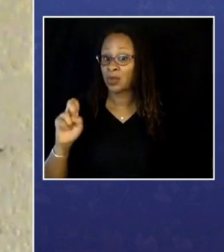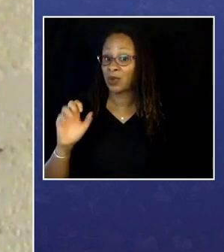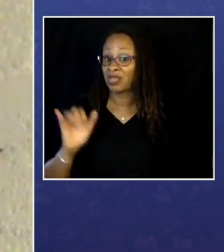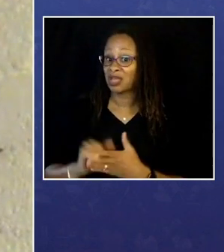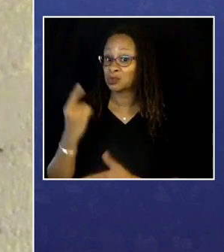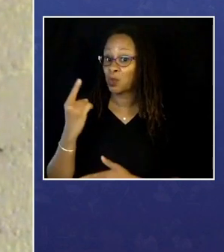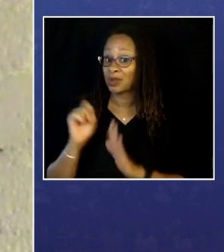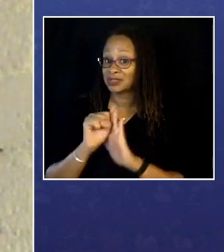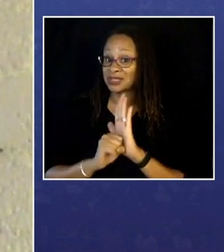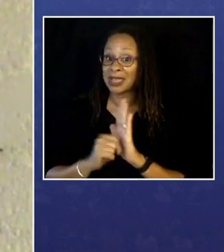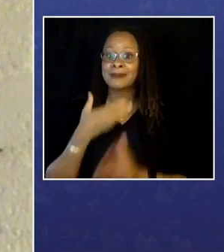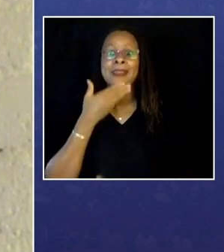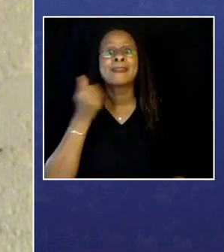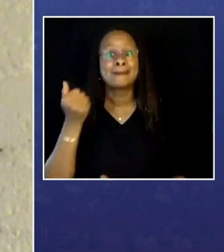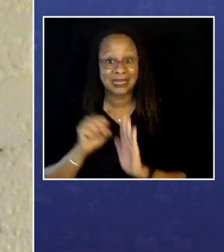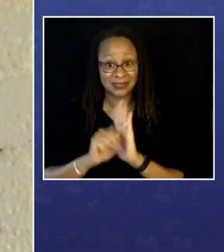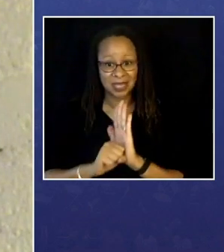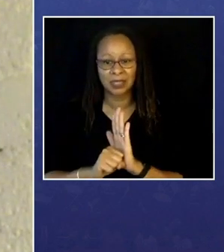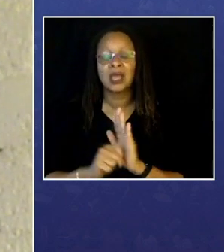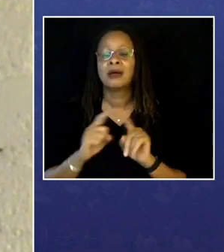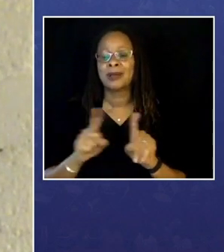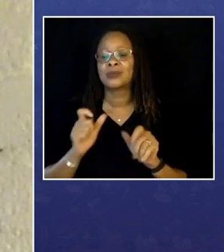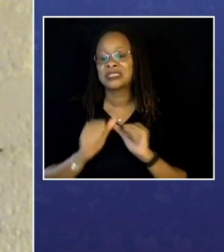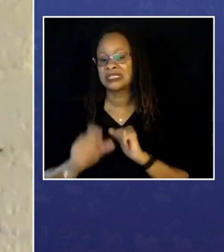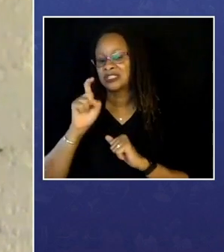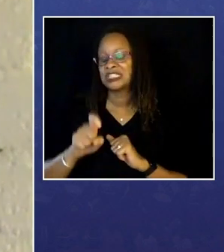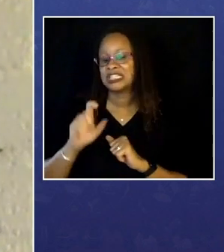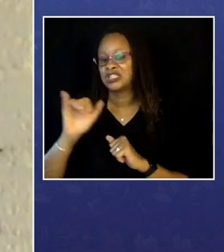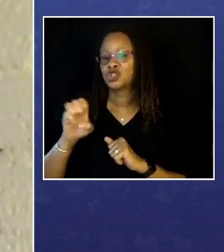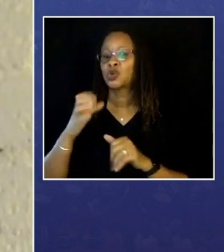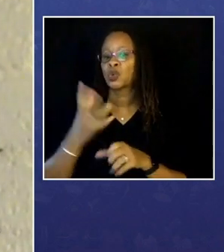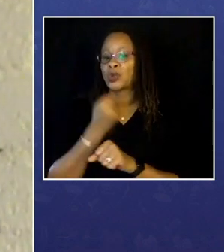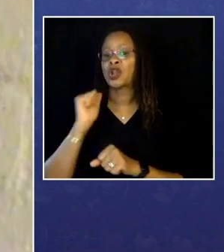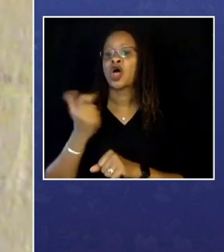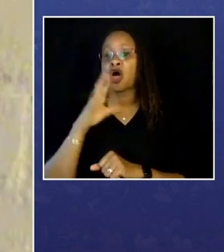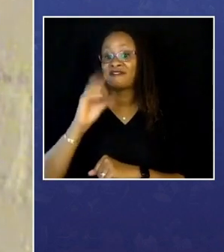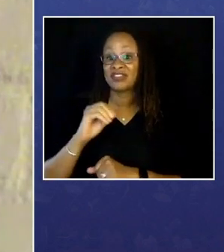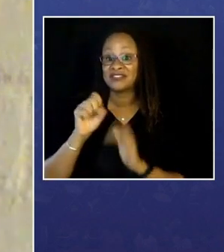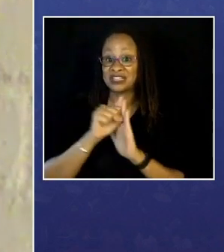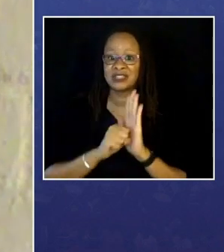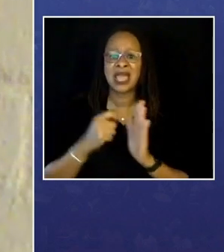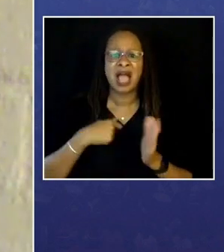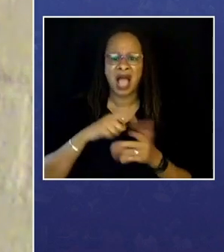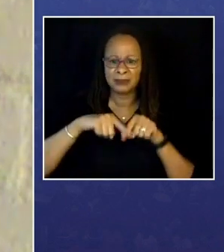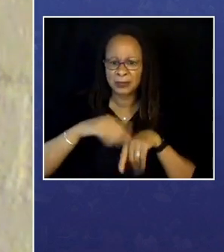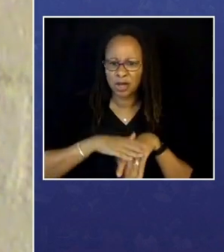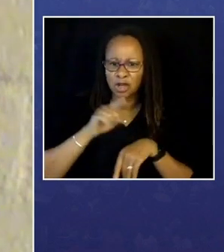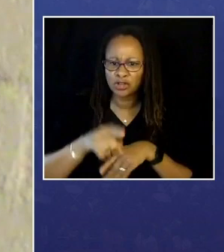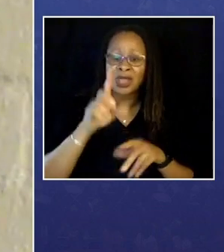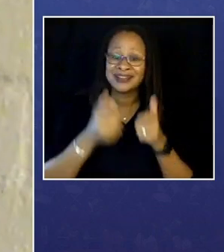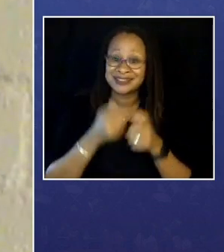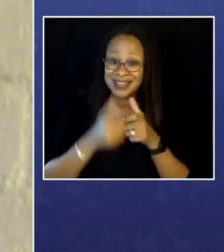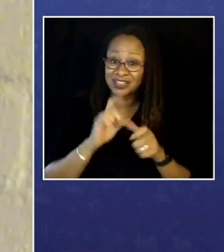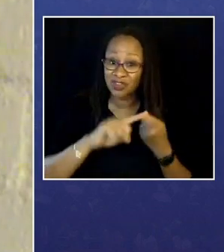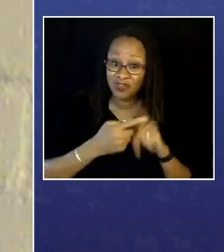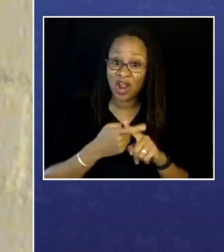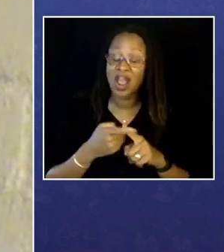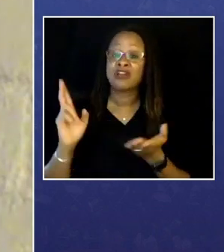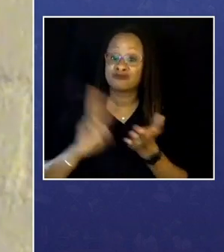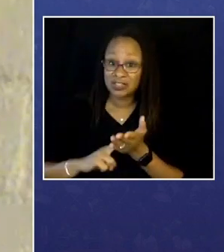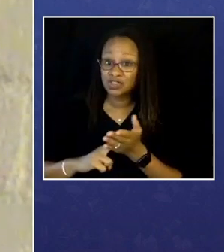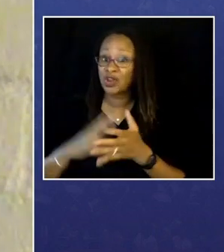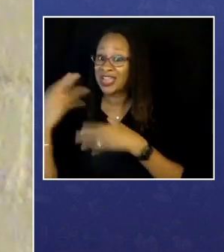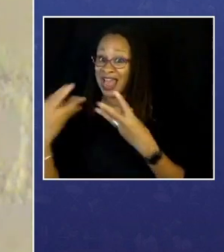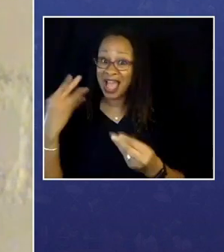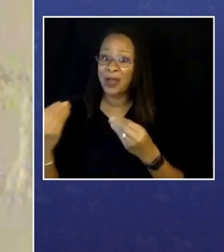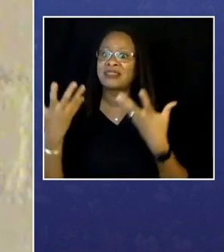is just one state. Even though it's the best state, we need Joe to win all 50 states. So I'm counting on you. Text your friends, get registered, get